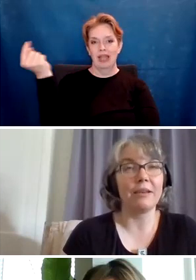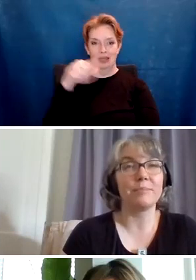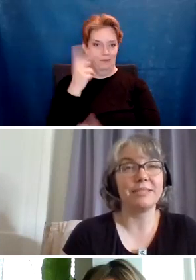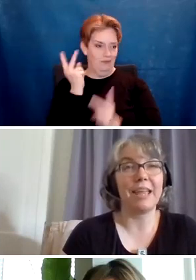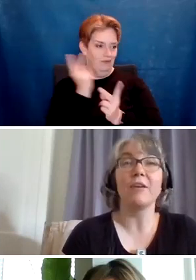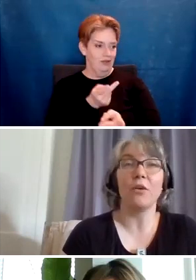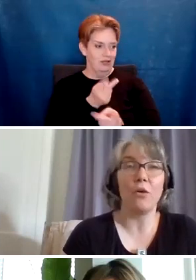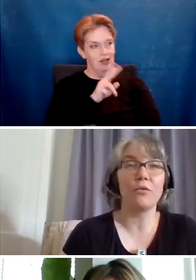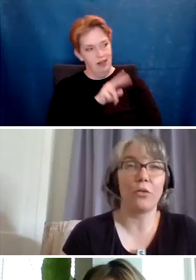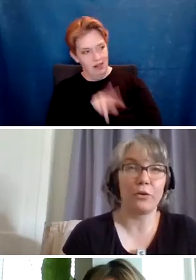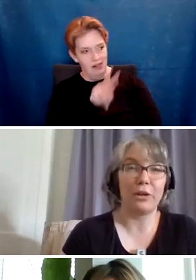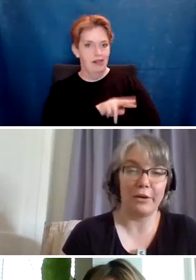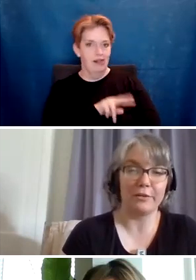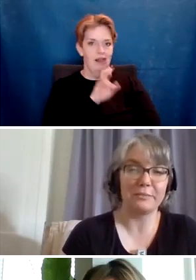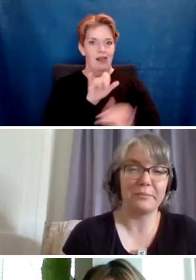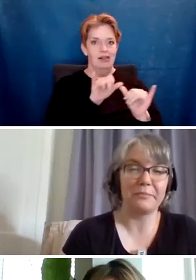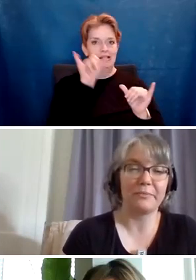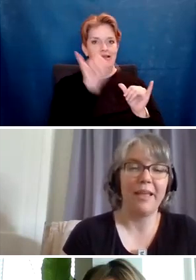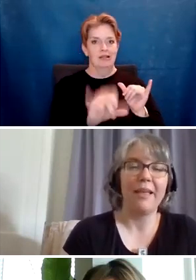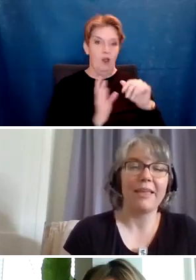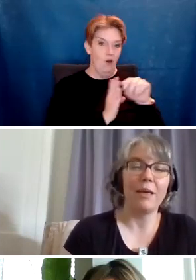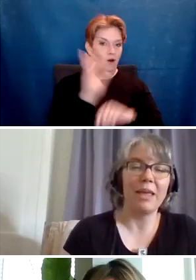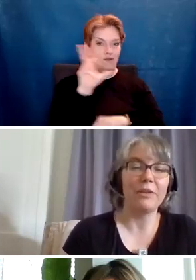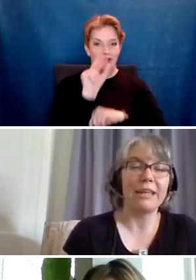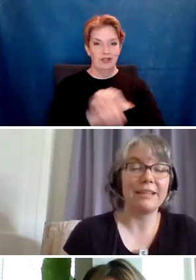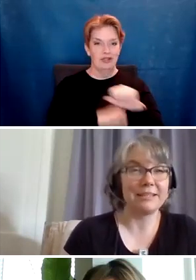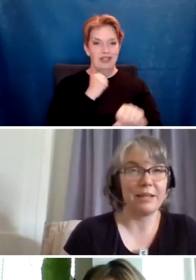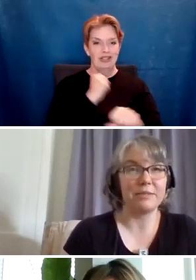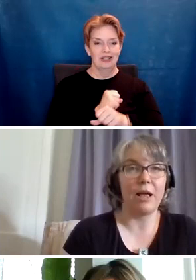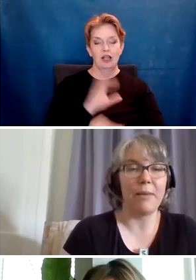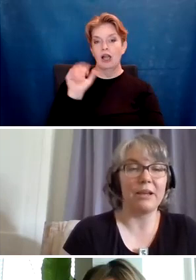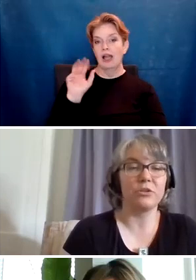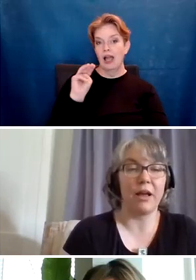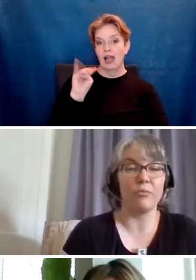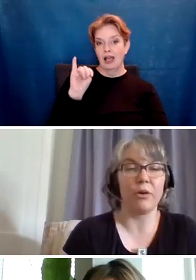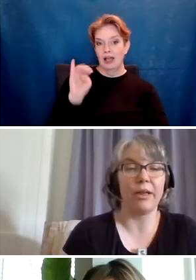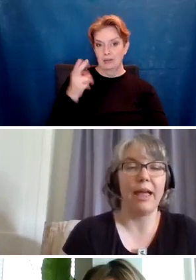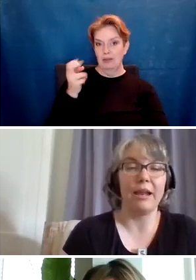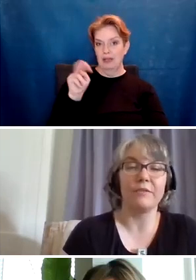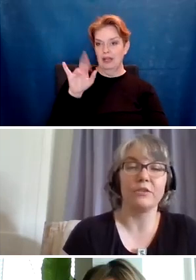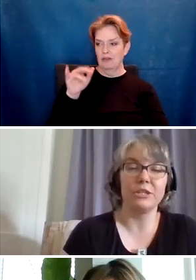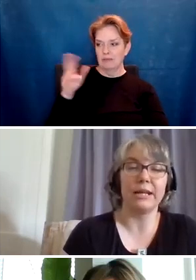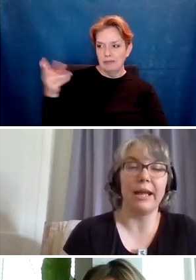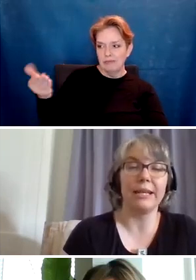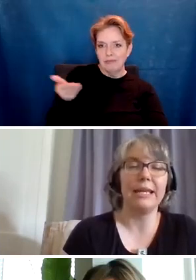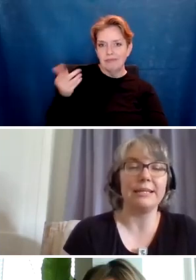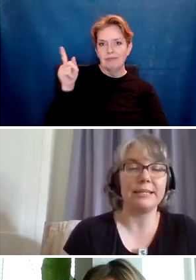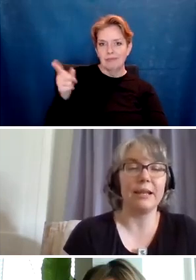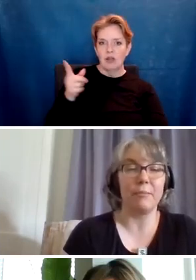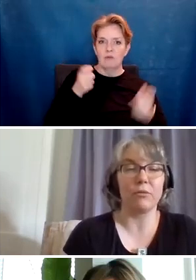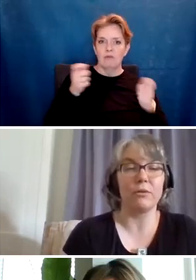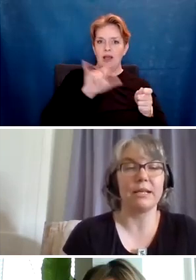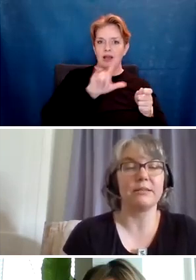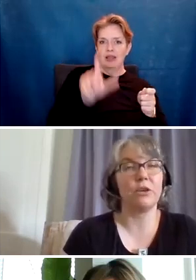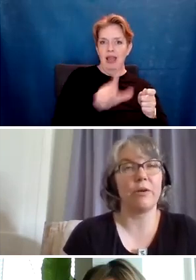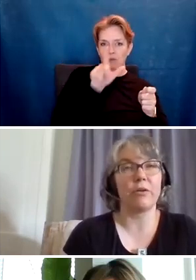then ended up staying for over 30 years. Cammie Henry enlisted him to help manage her library, and after she died, he stayed